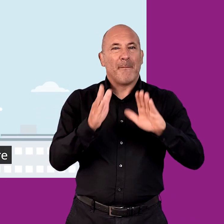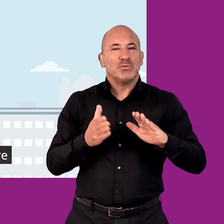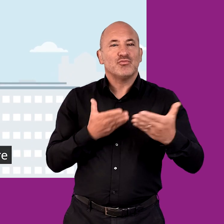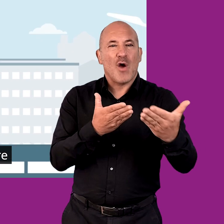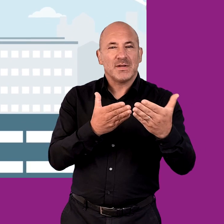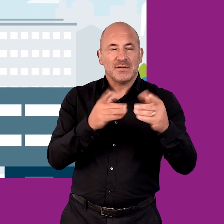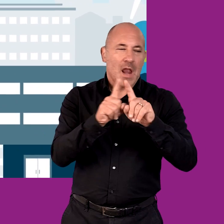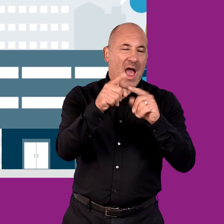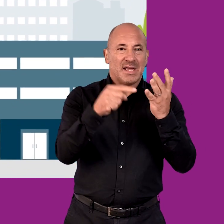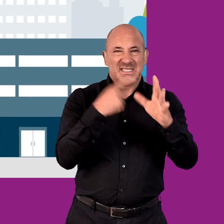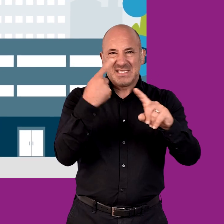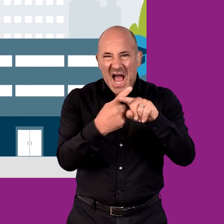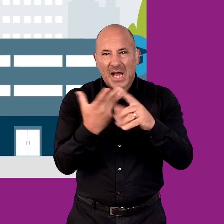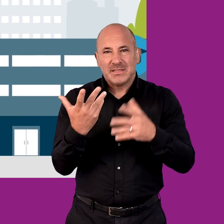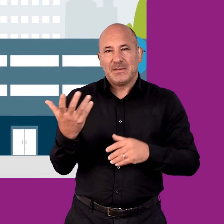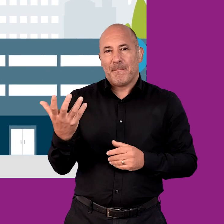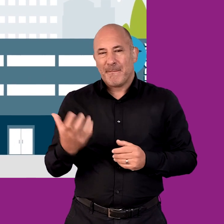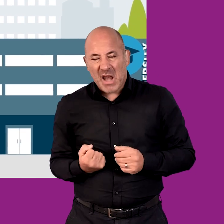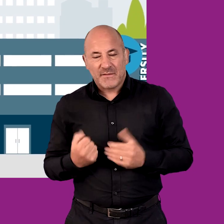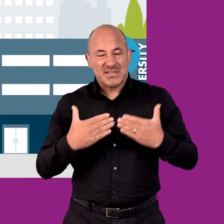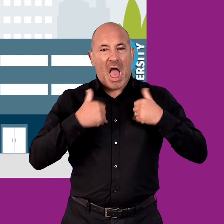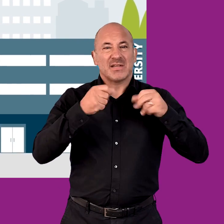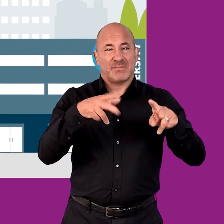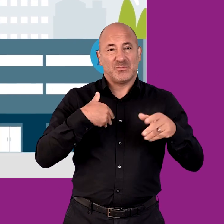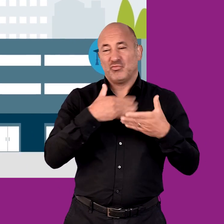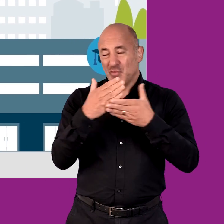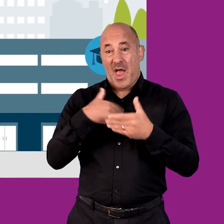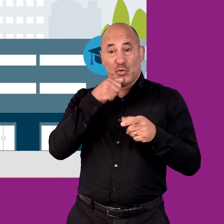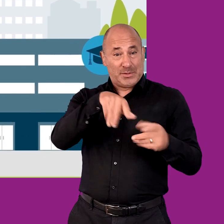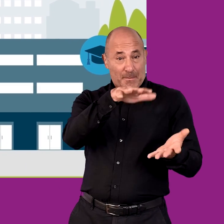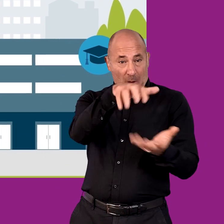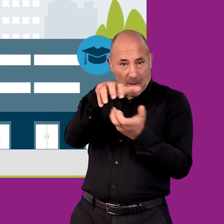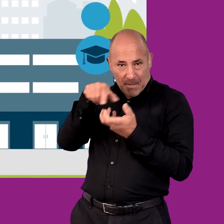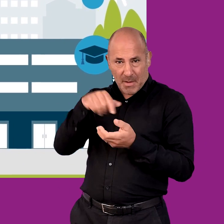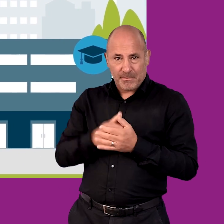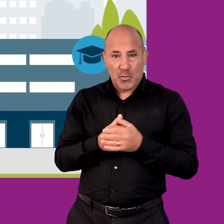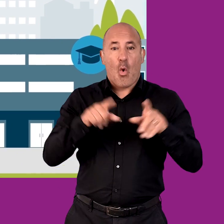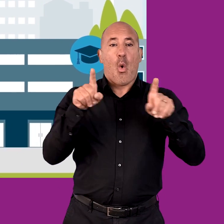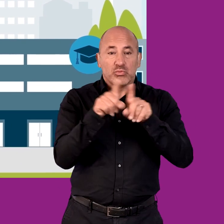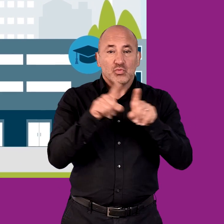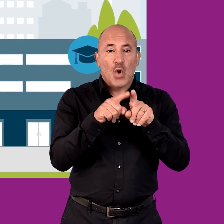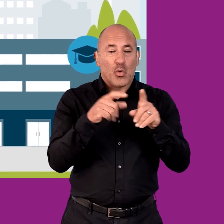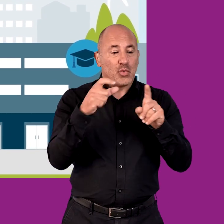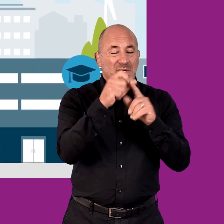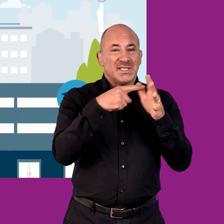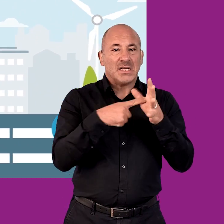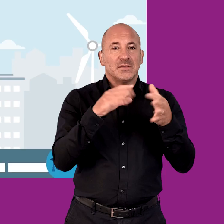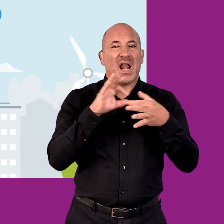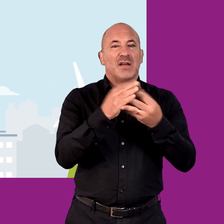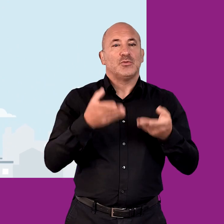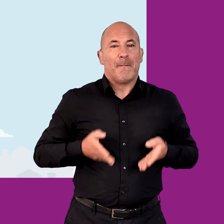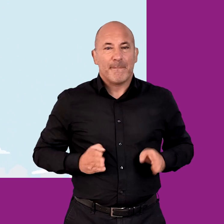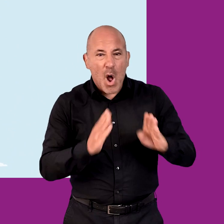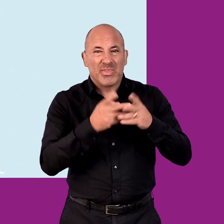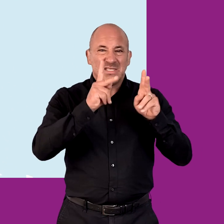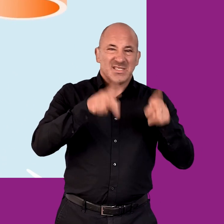that we all share when we access public services, like the tax, benefits, and health systems. The DPM